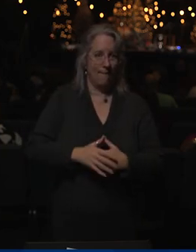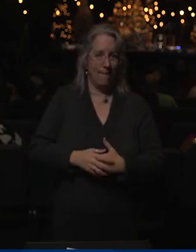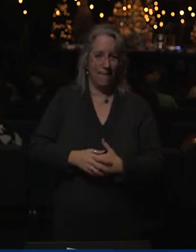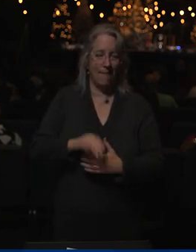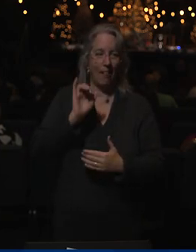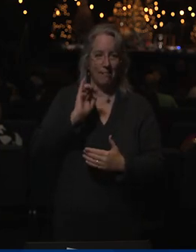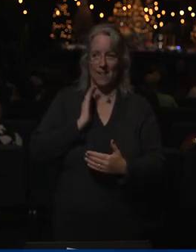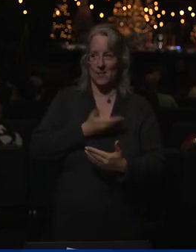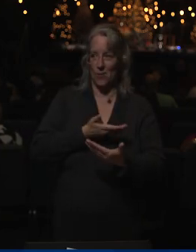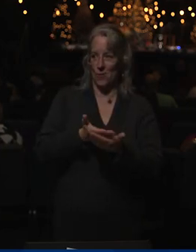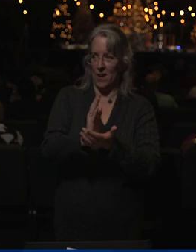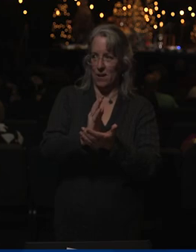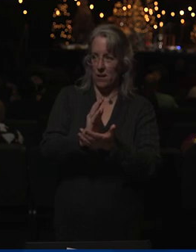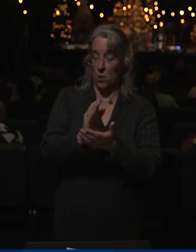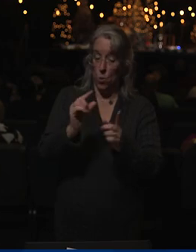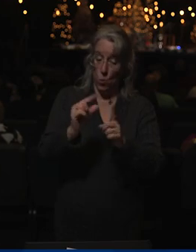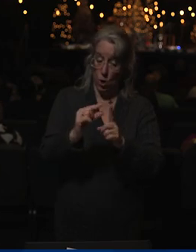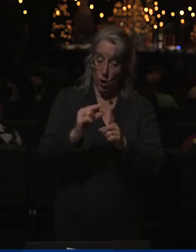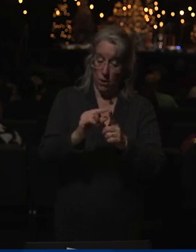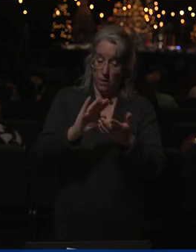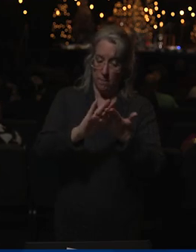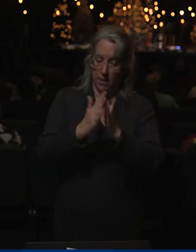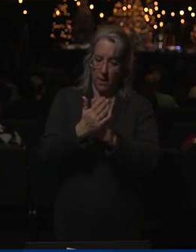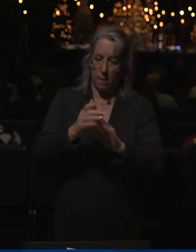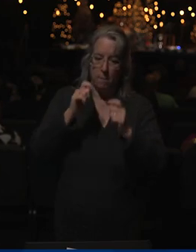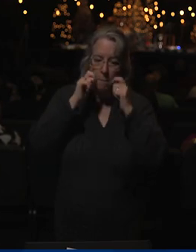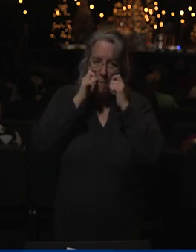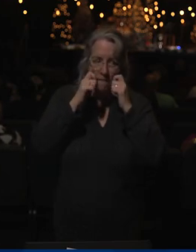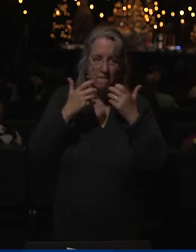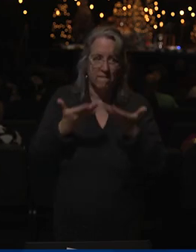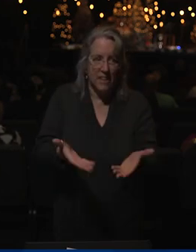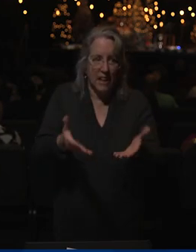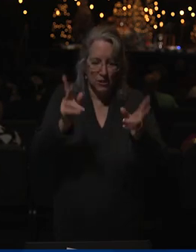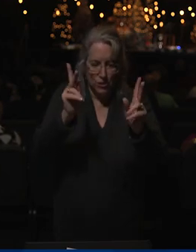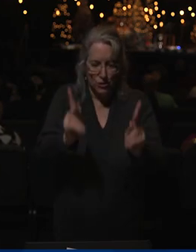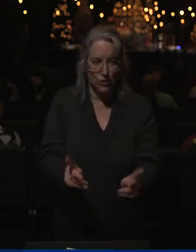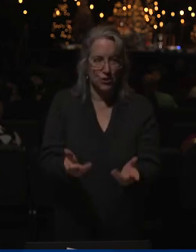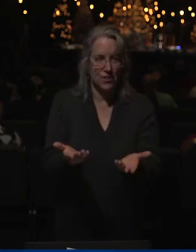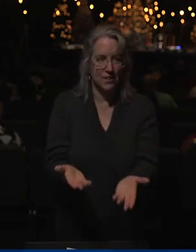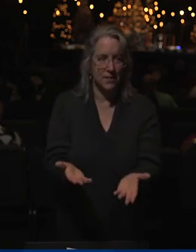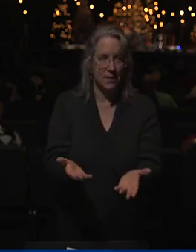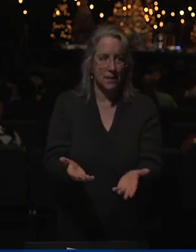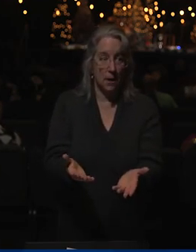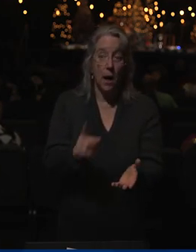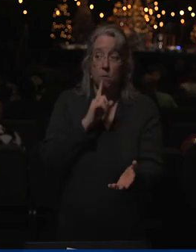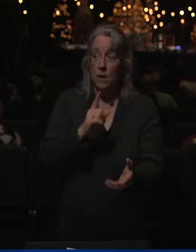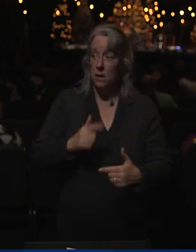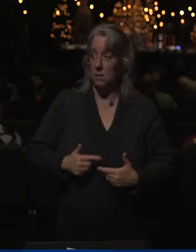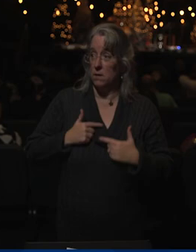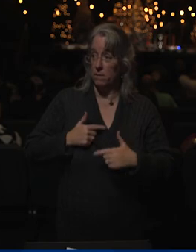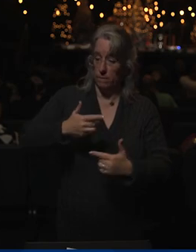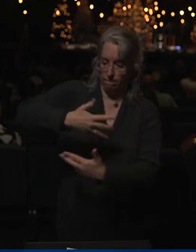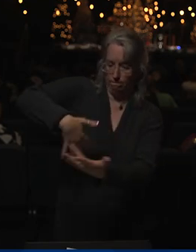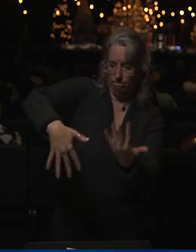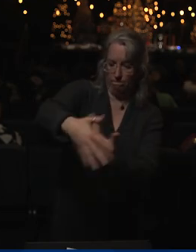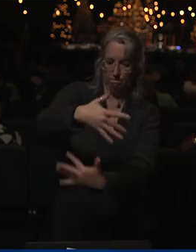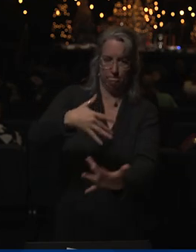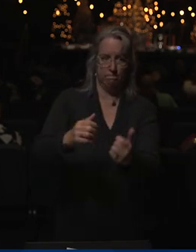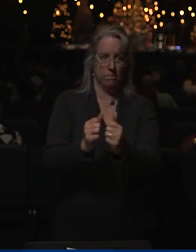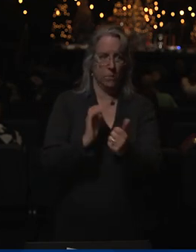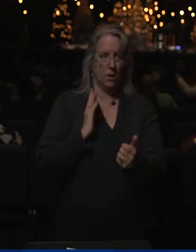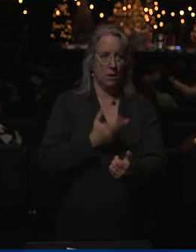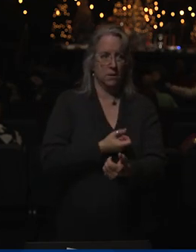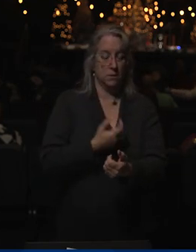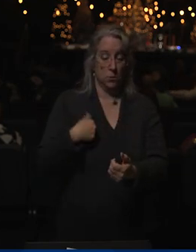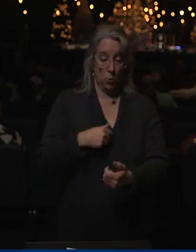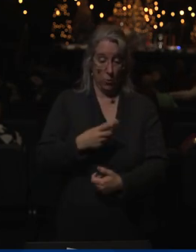The Word became flesh and made his dwelling among us. We have seen his